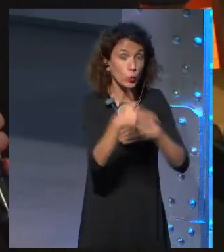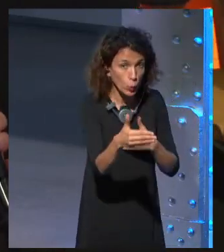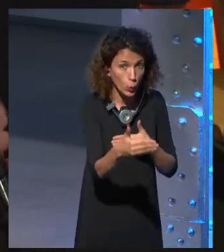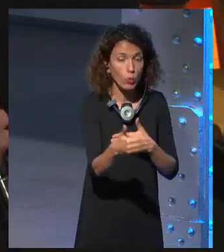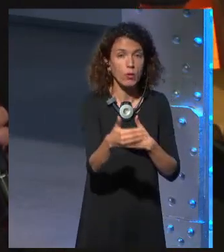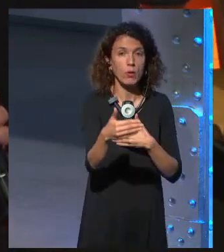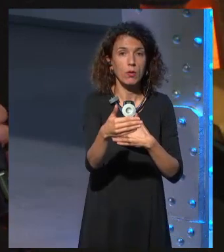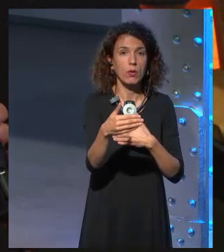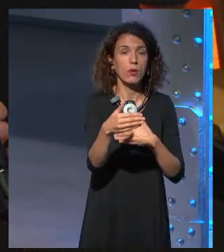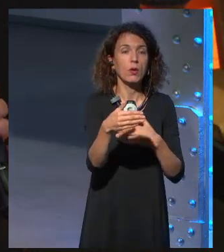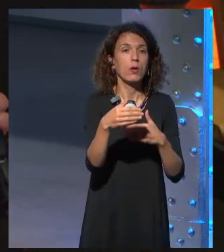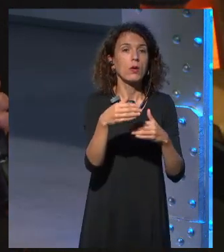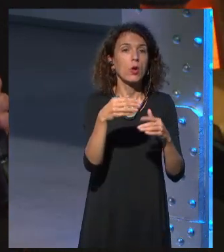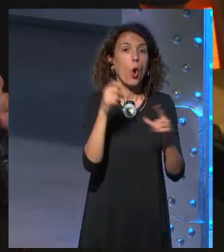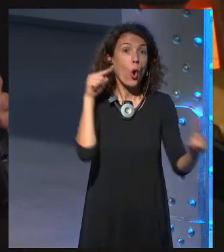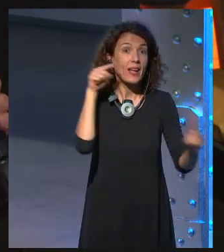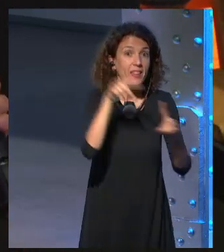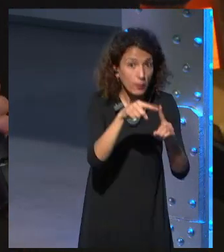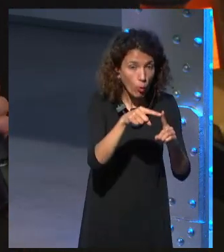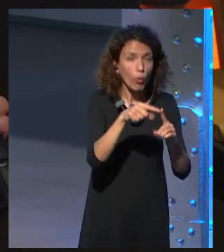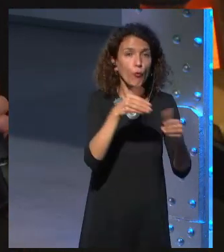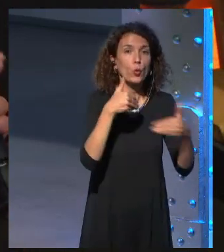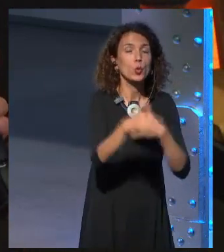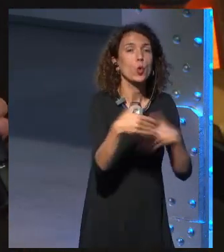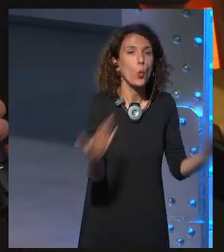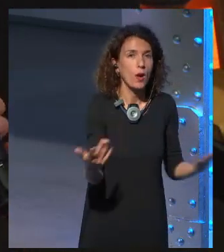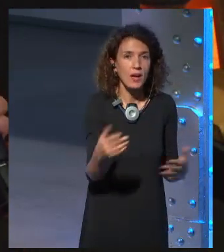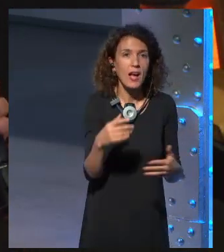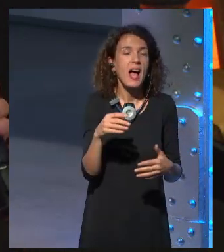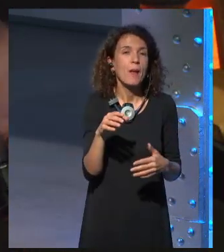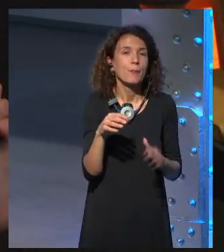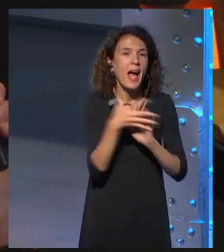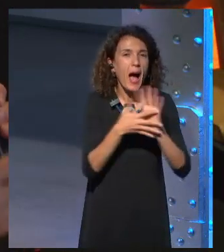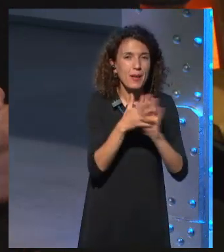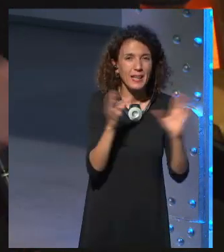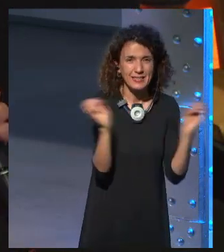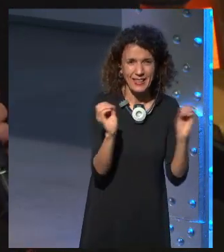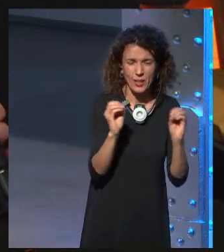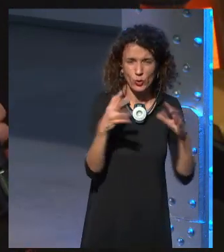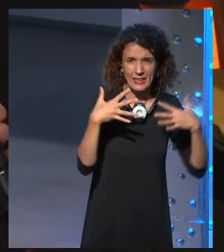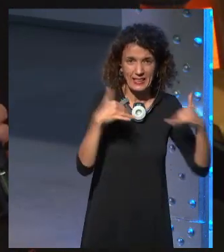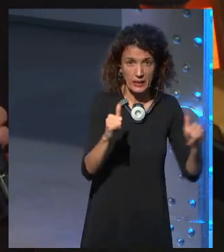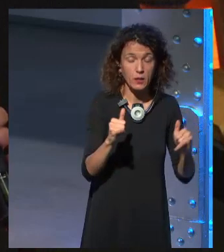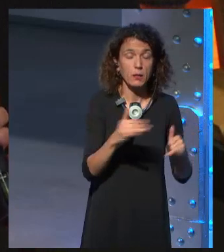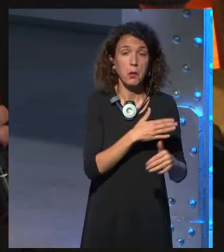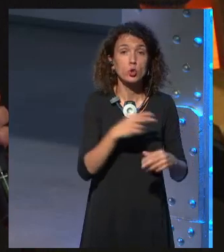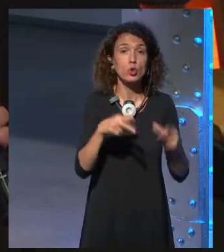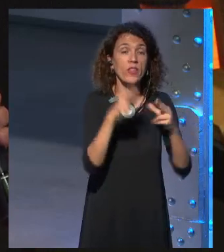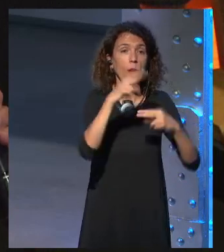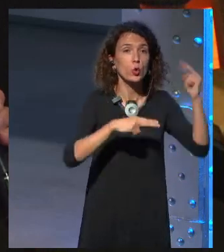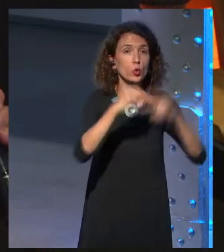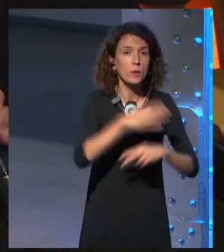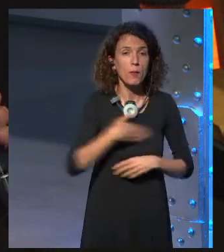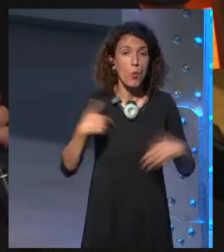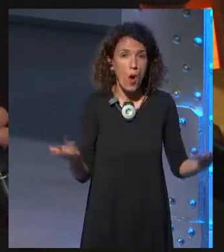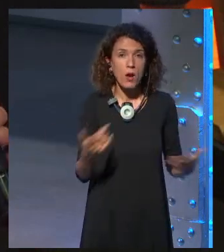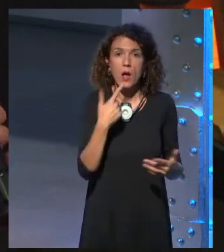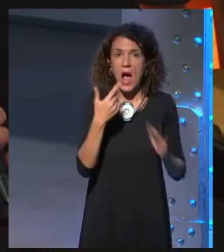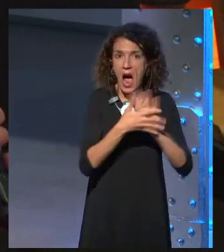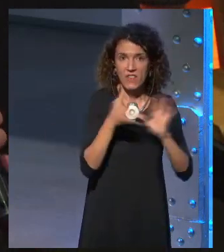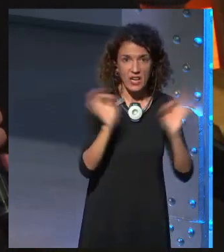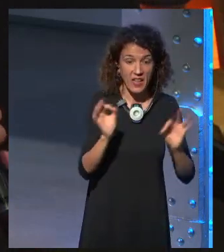society, future education, about vision and mission is zero. they don't speak about the type of society that we want to